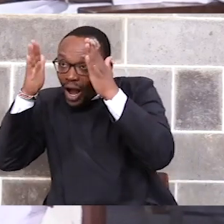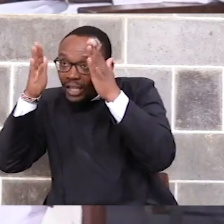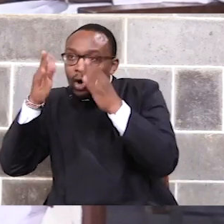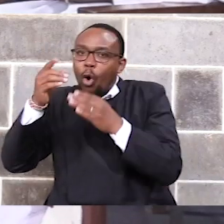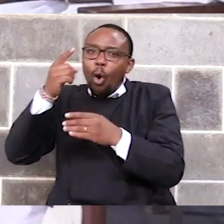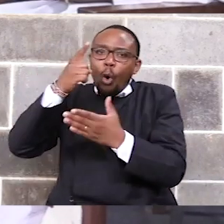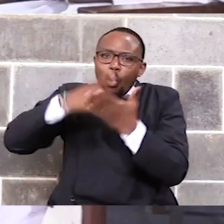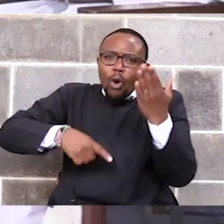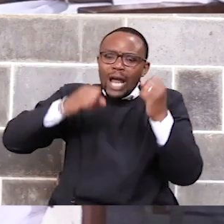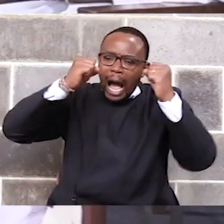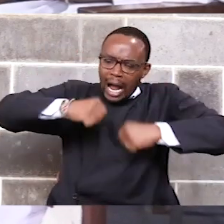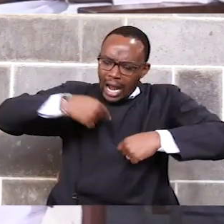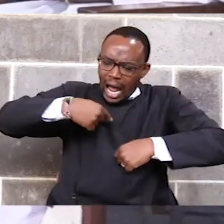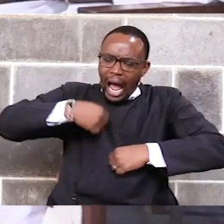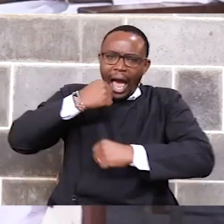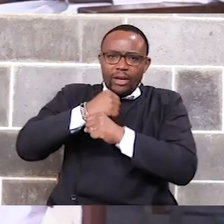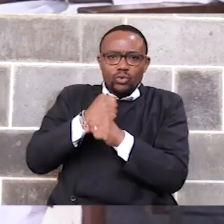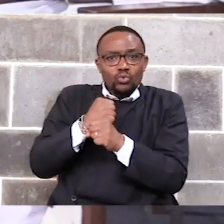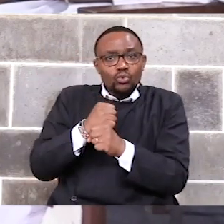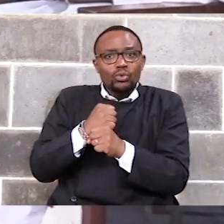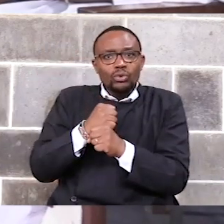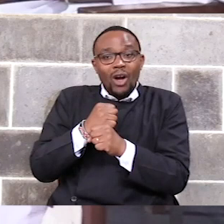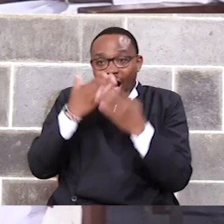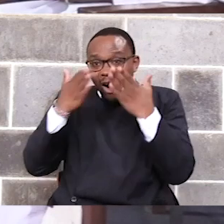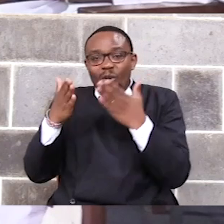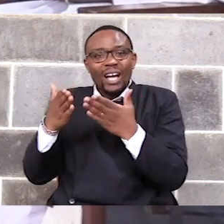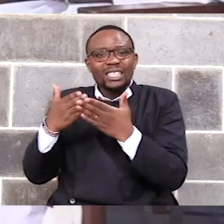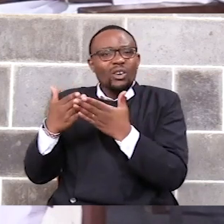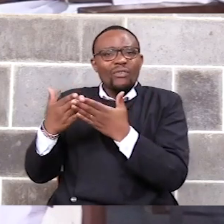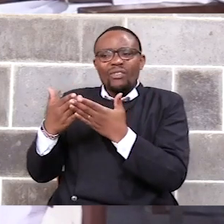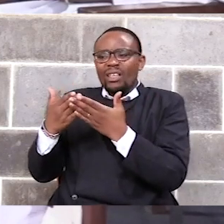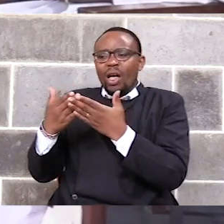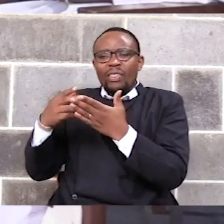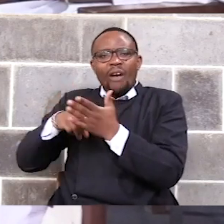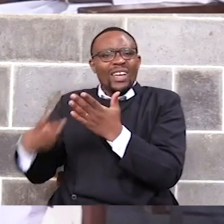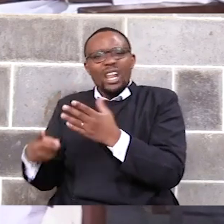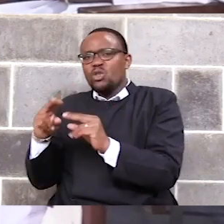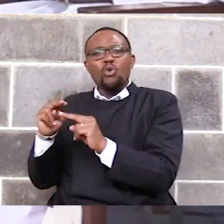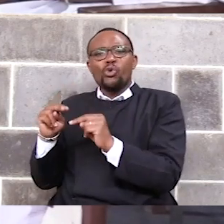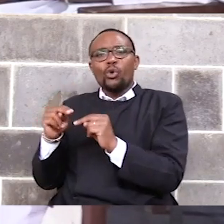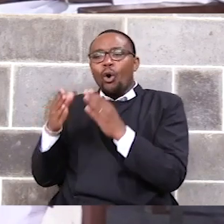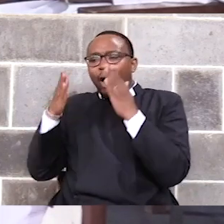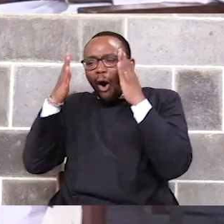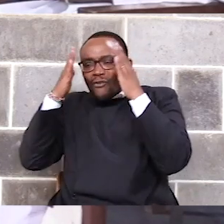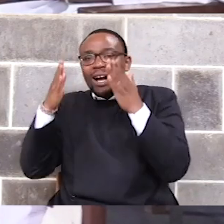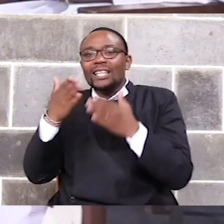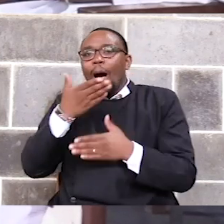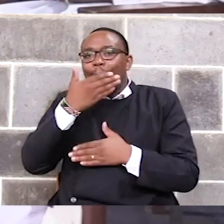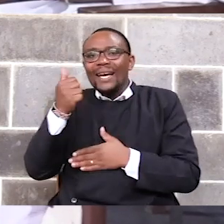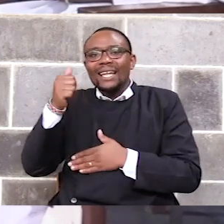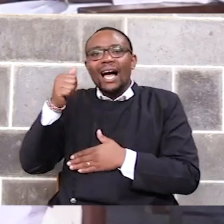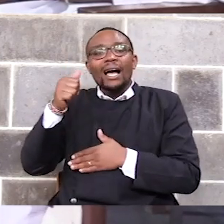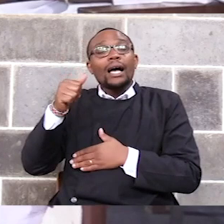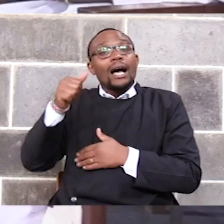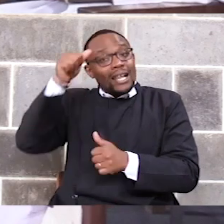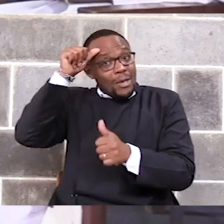do by just looking at what we can't do. The devil is trying to make us understand that we